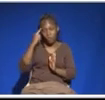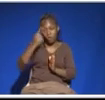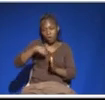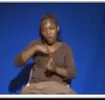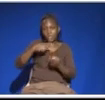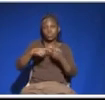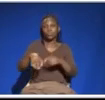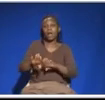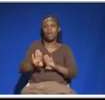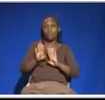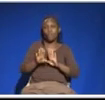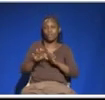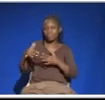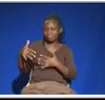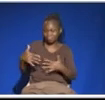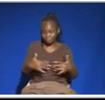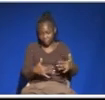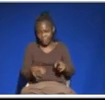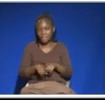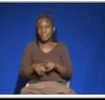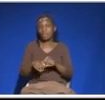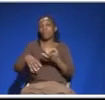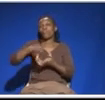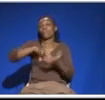avoid chaos and confusion.